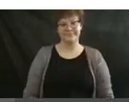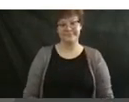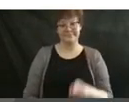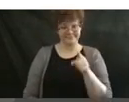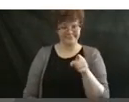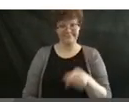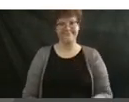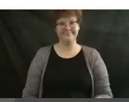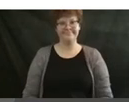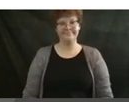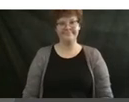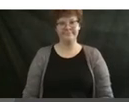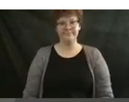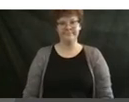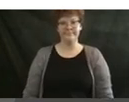like so.